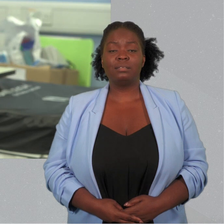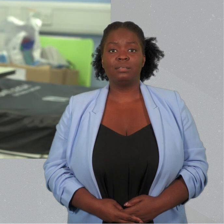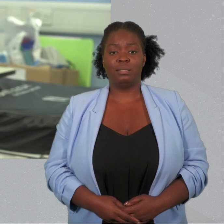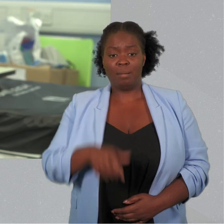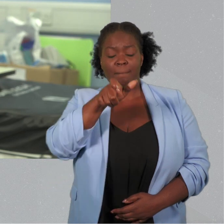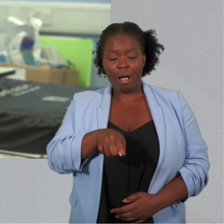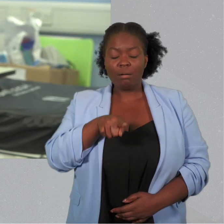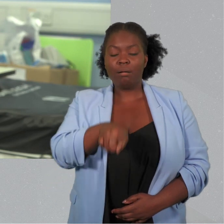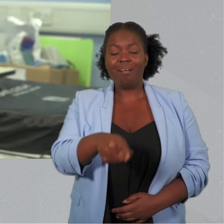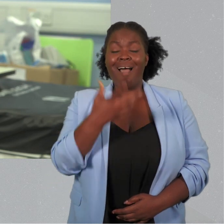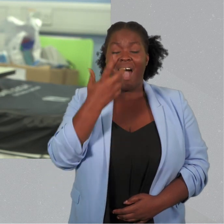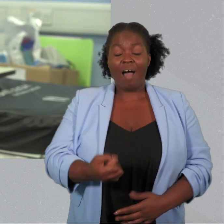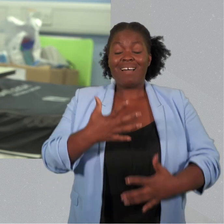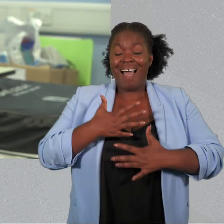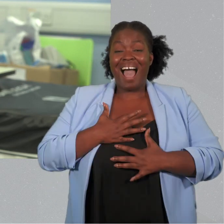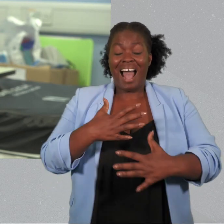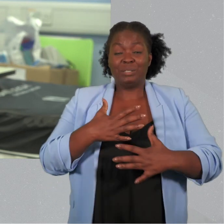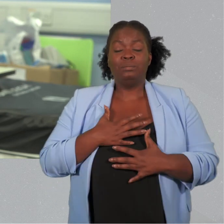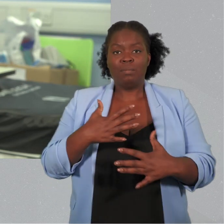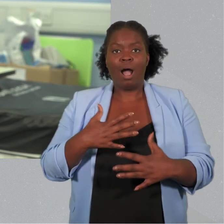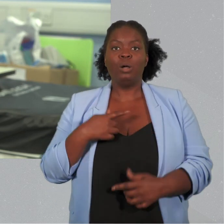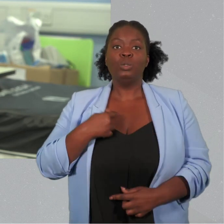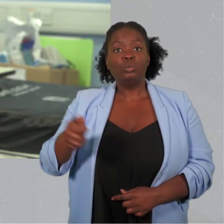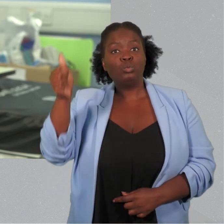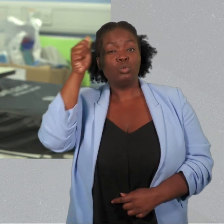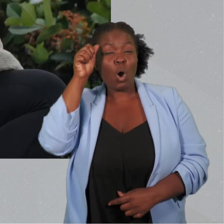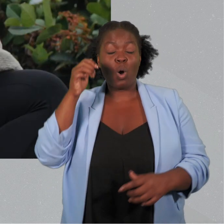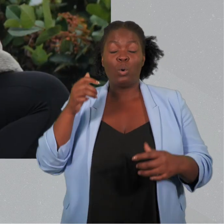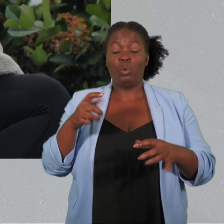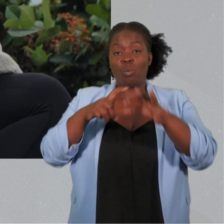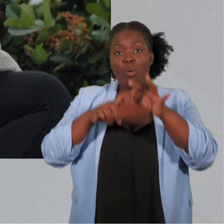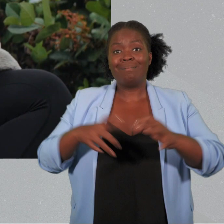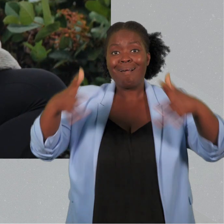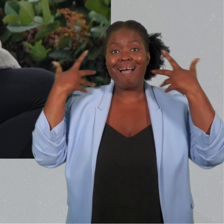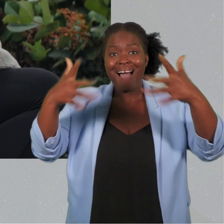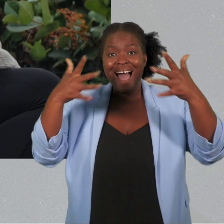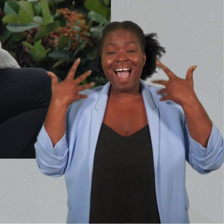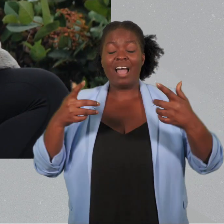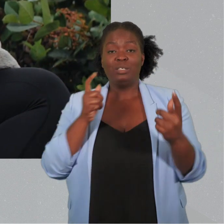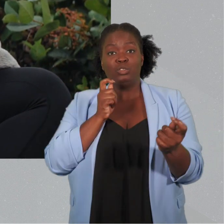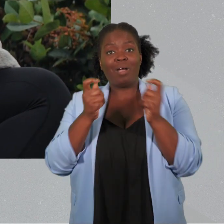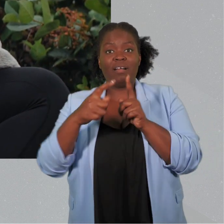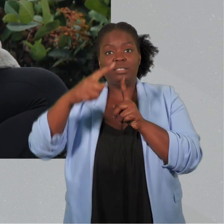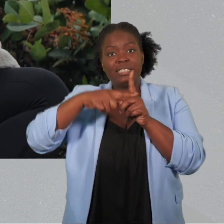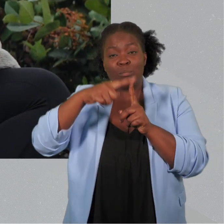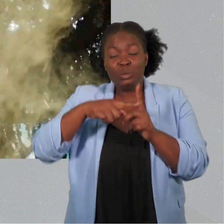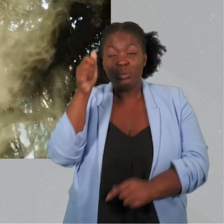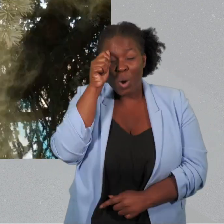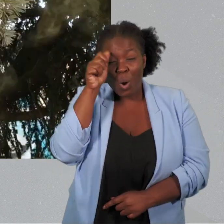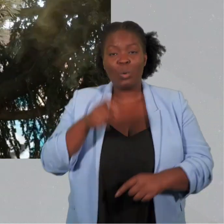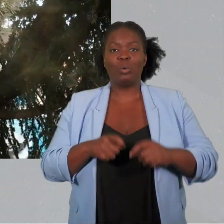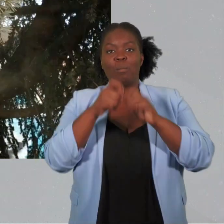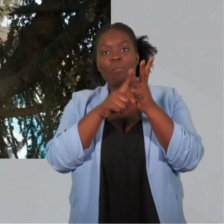Patients with asthma are definitely more aware of the quality of the air they breathe, of the changes in temperature, more aware